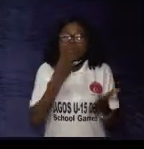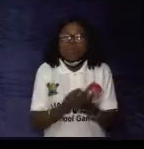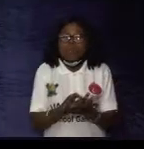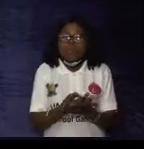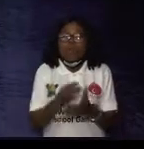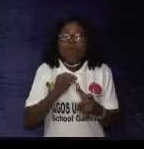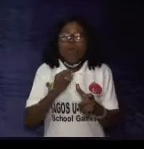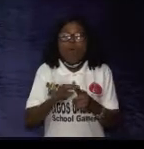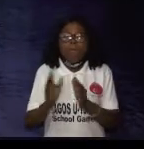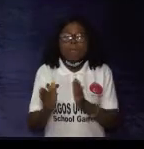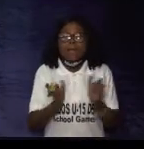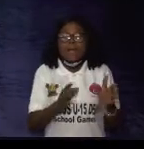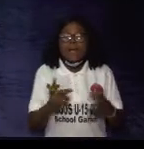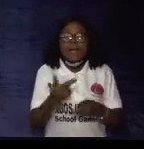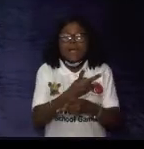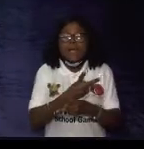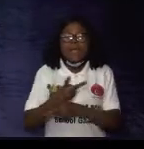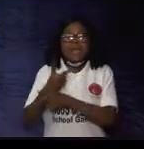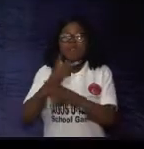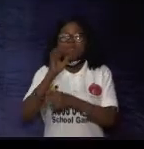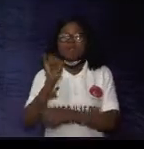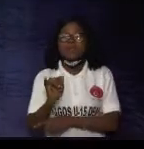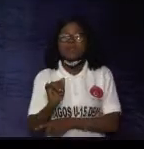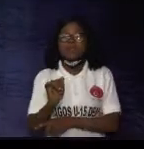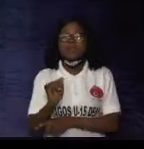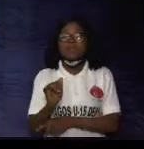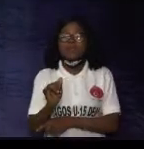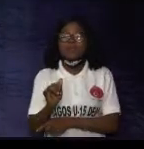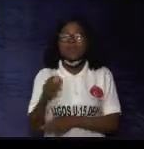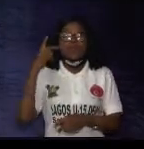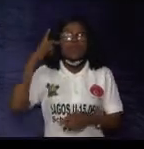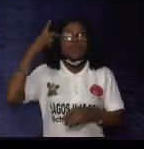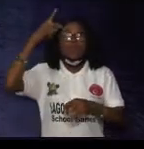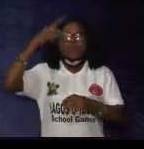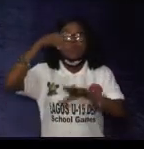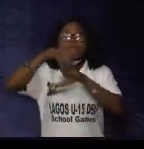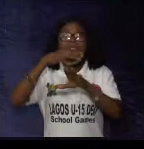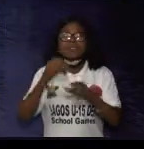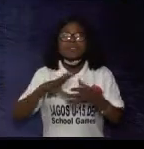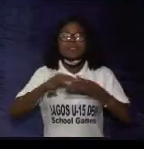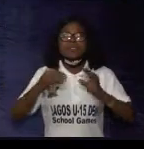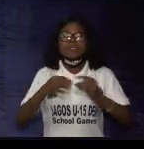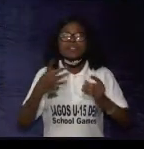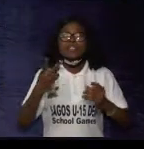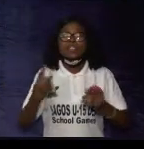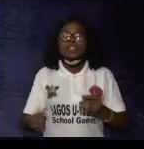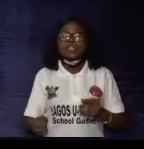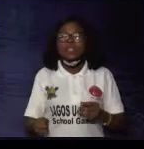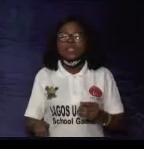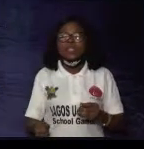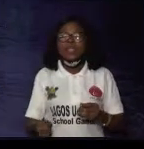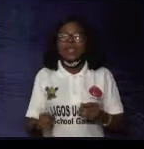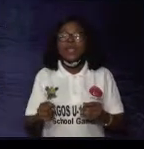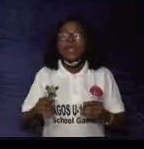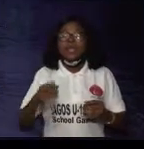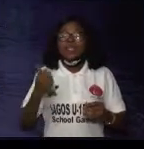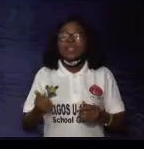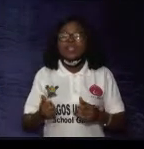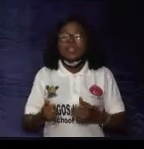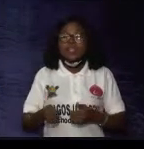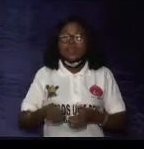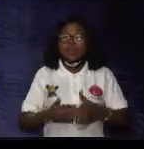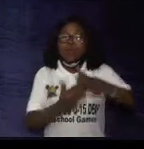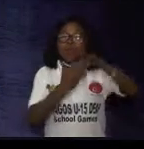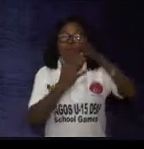carefully. To plan something carefully. Look at the sentence. The coach